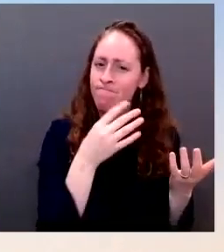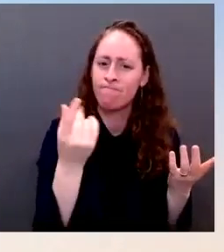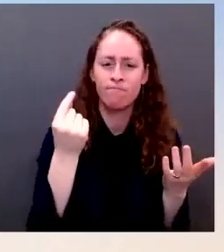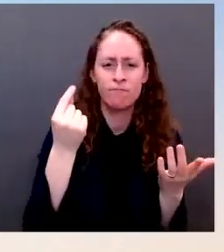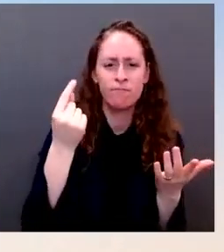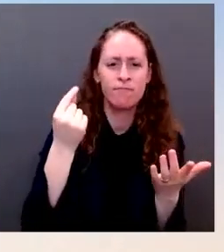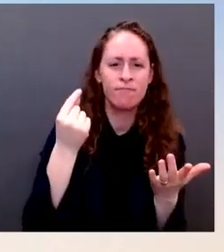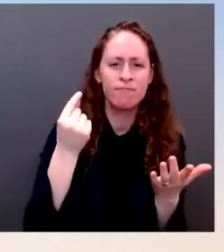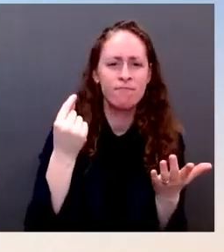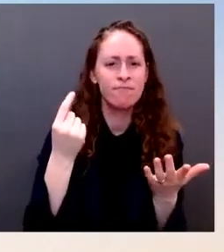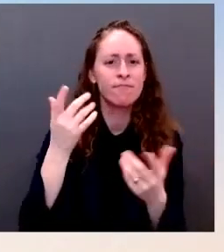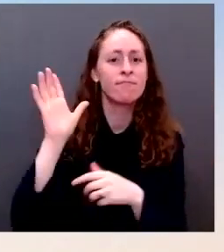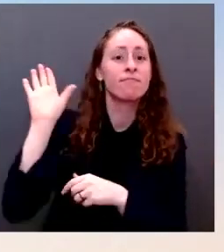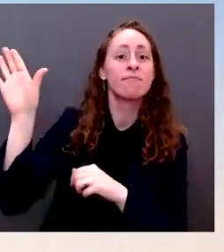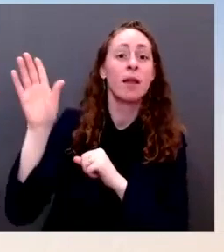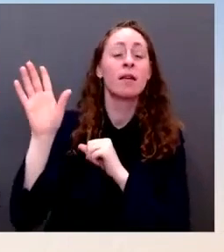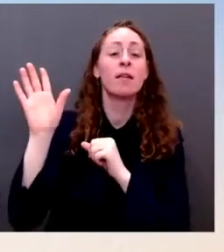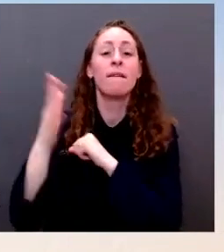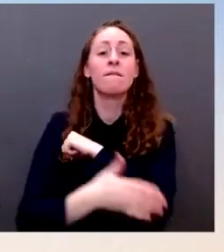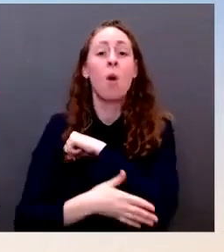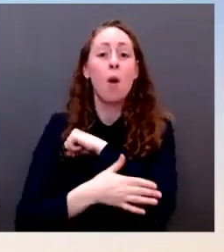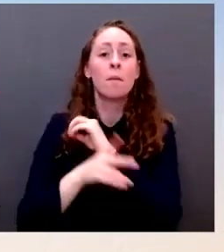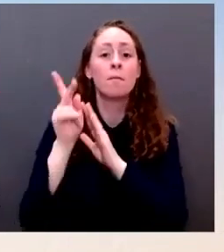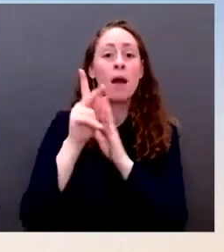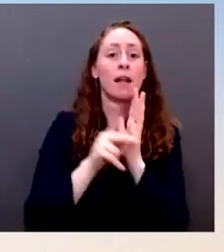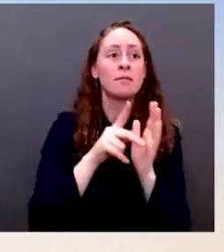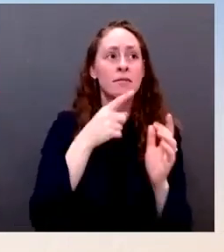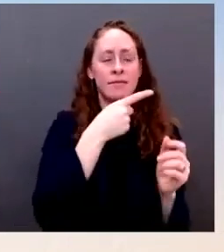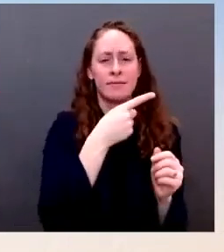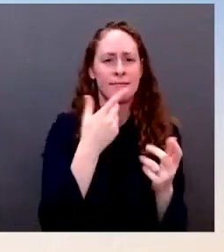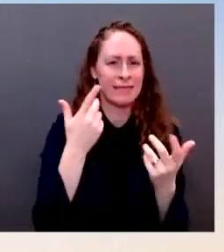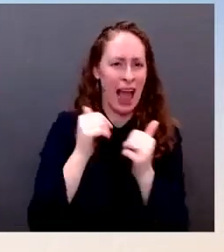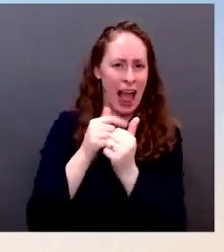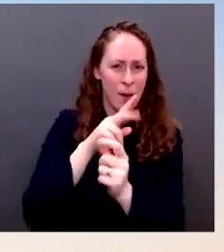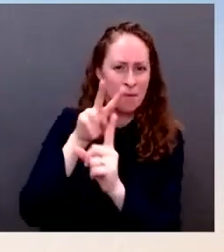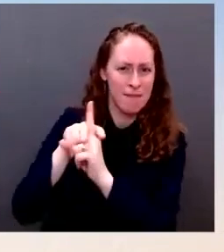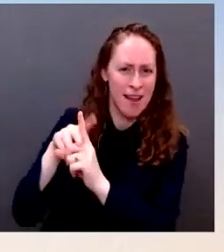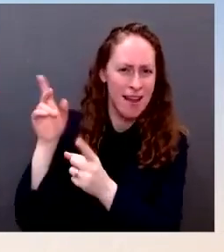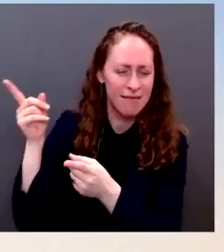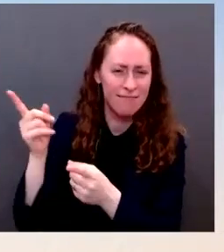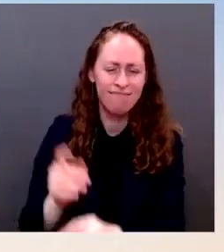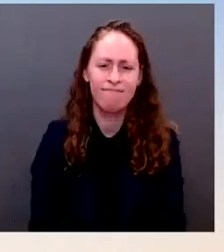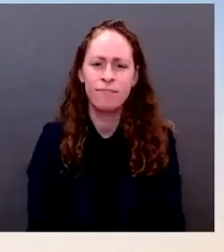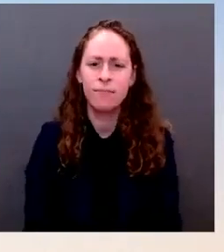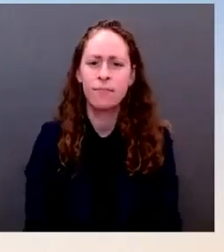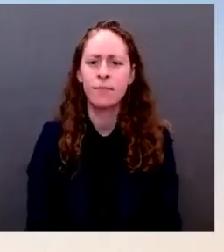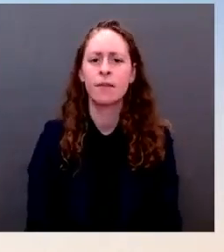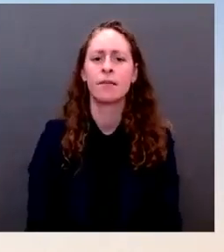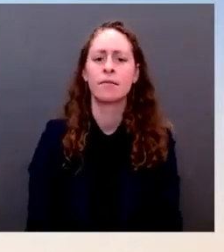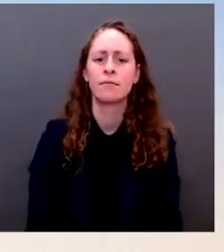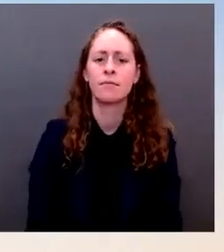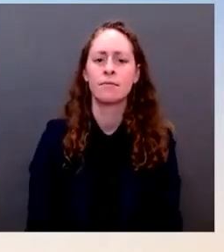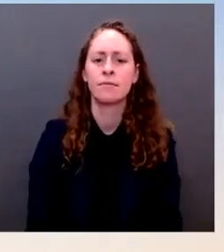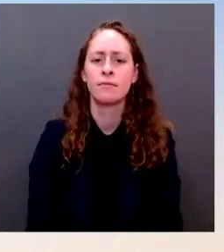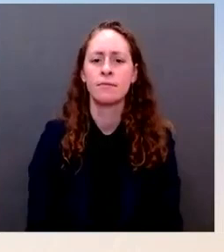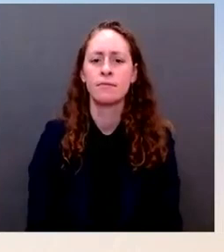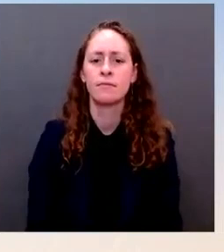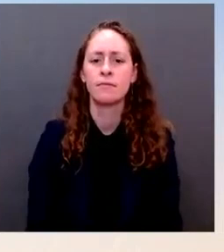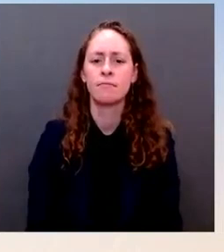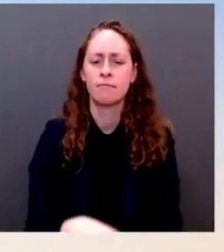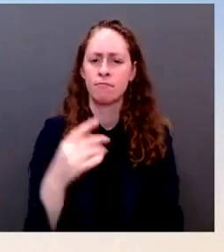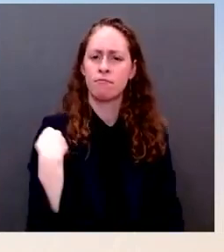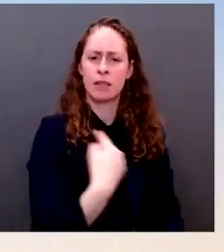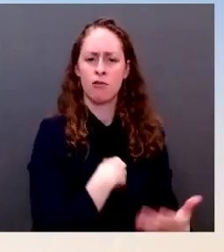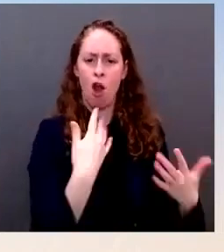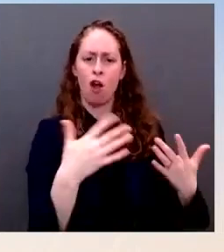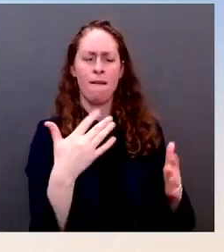own relationship with China. Secretary Blinken spoke to China's Foreign Minister Wang and underscored just recently last week and underscored